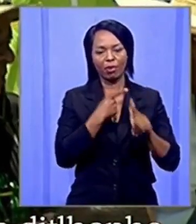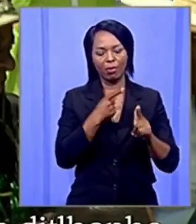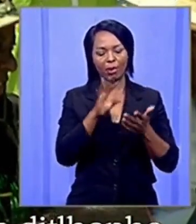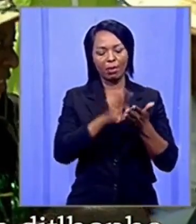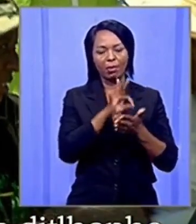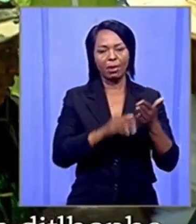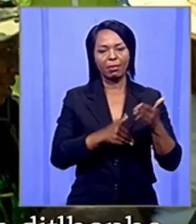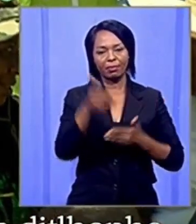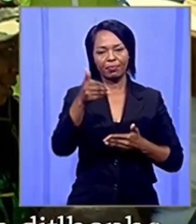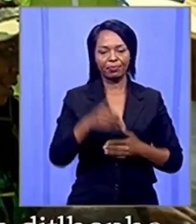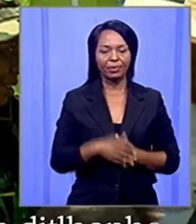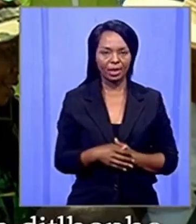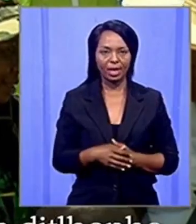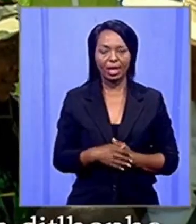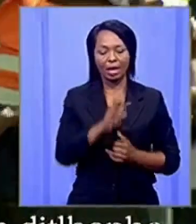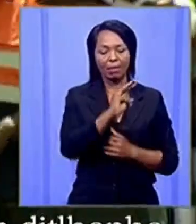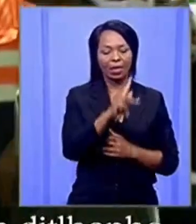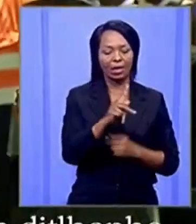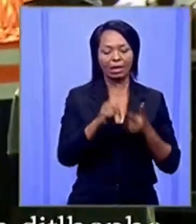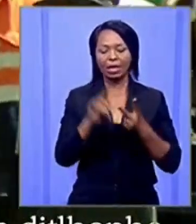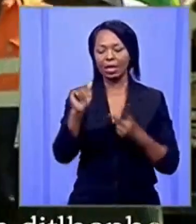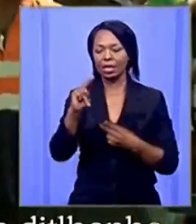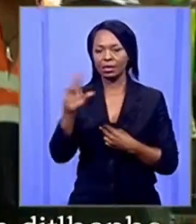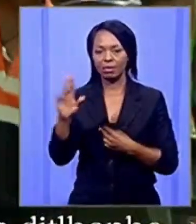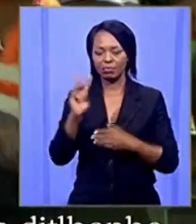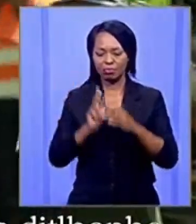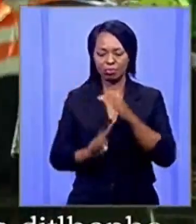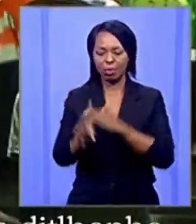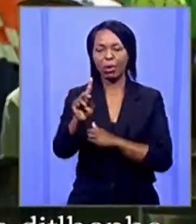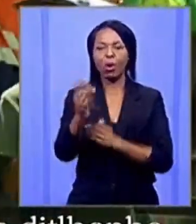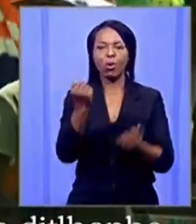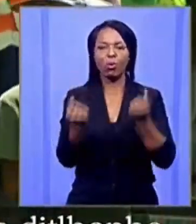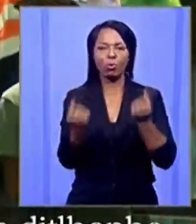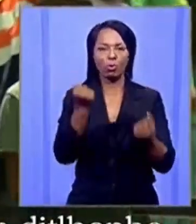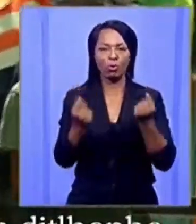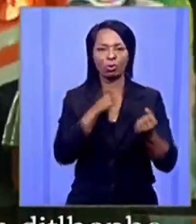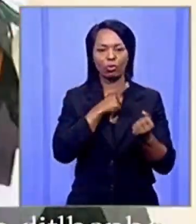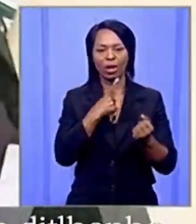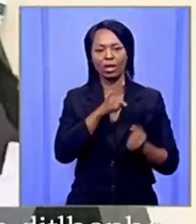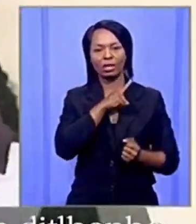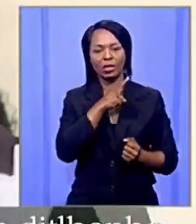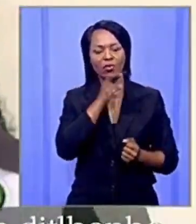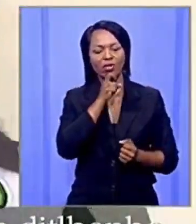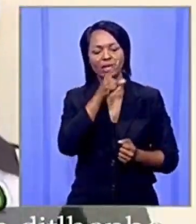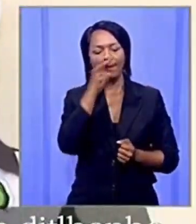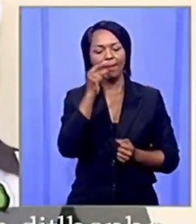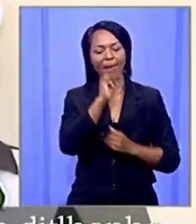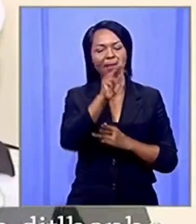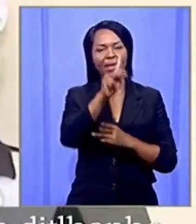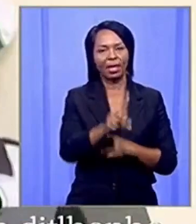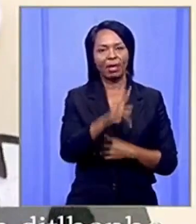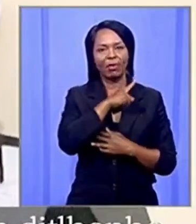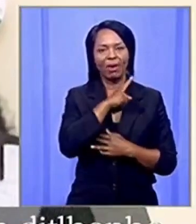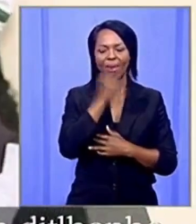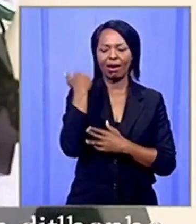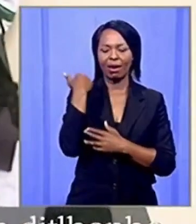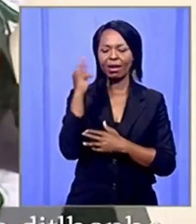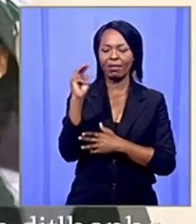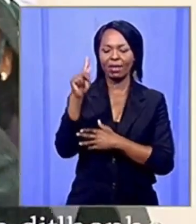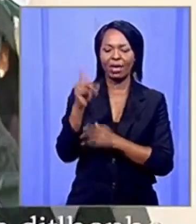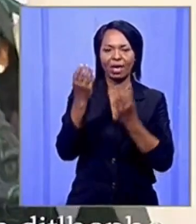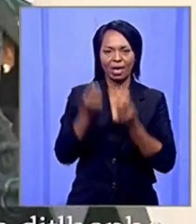fa go jelengwe MK le ANC di kwa kgotlatshekelo te bane le tshwala mokgatlho wa Umkhonto wesizwe le mokgatlho o busang ga jaana o